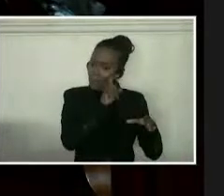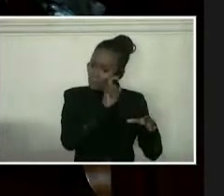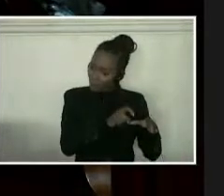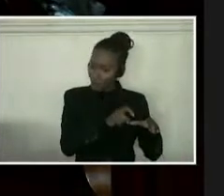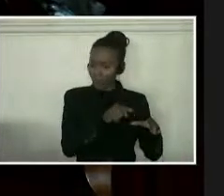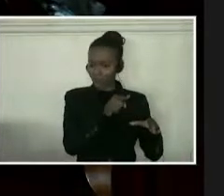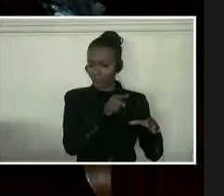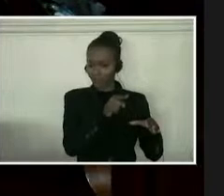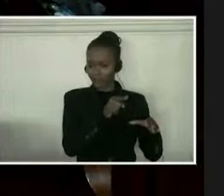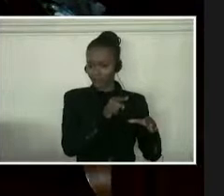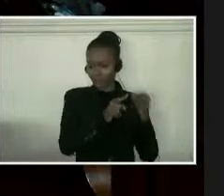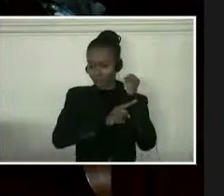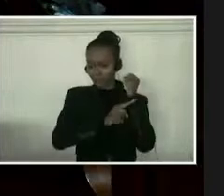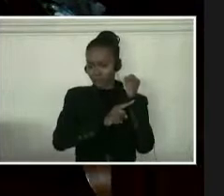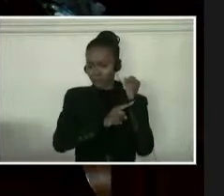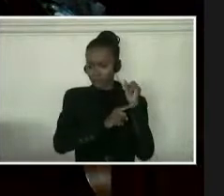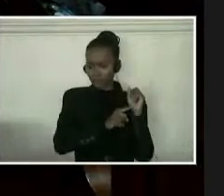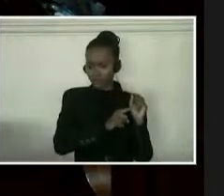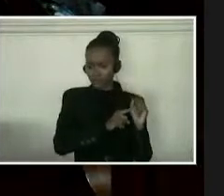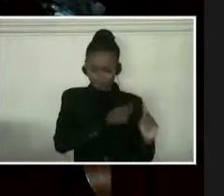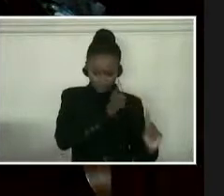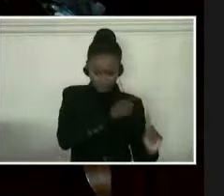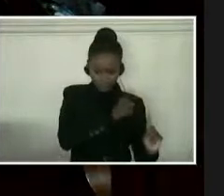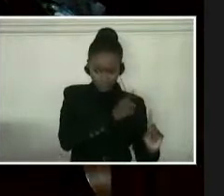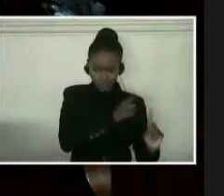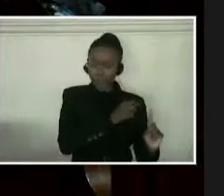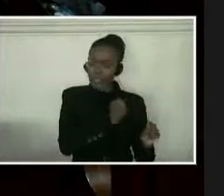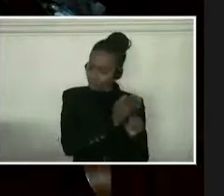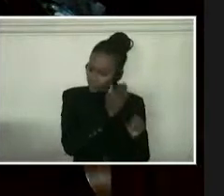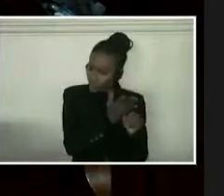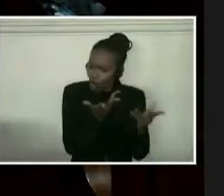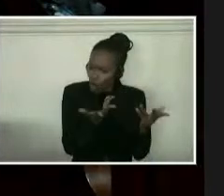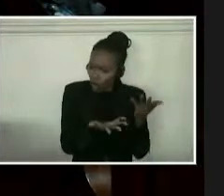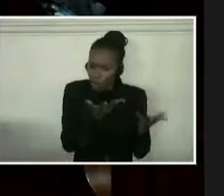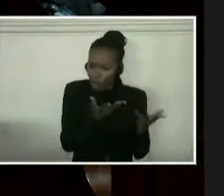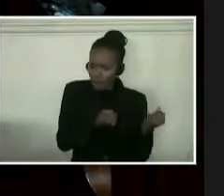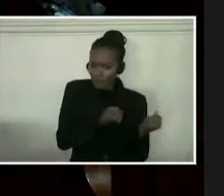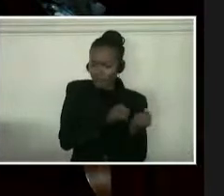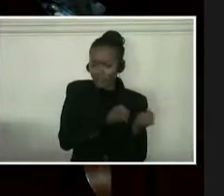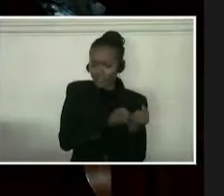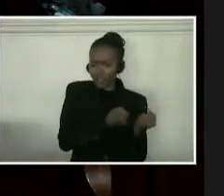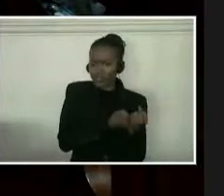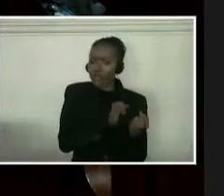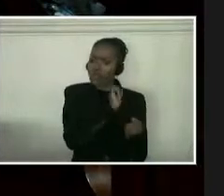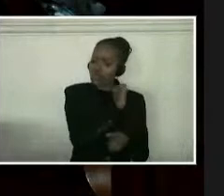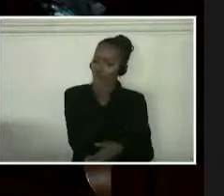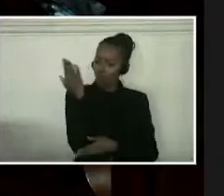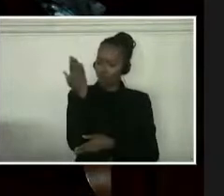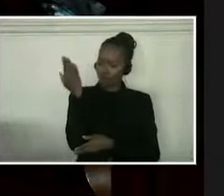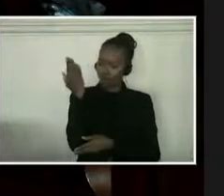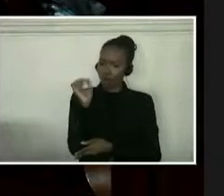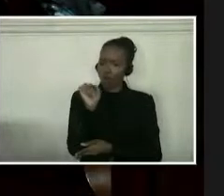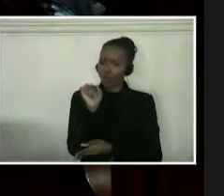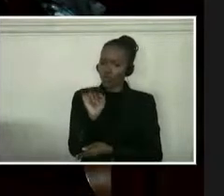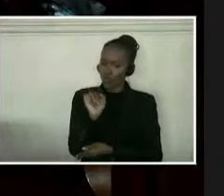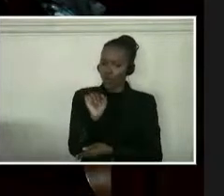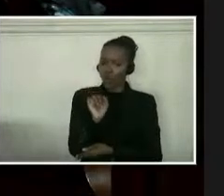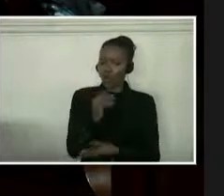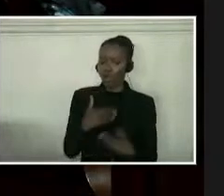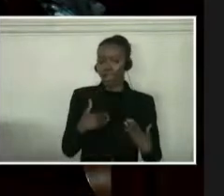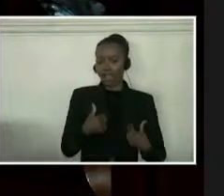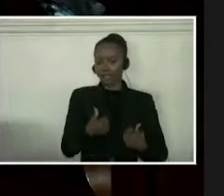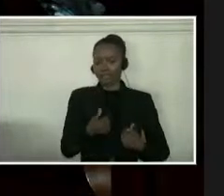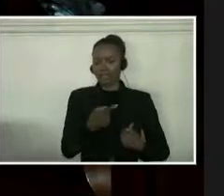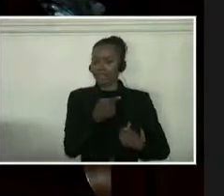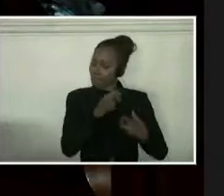you and must also give you some assistance in terms of how your health condition is